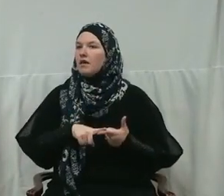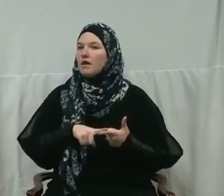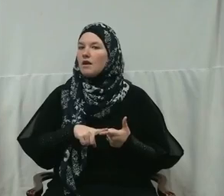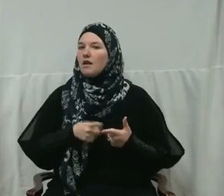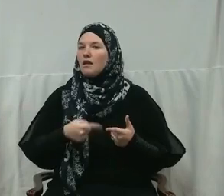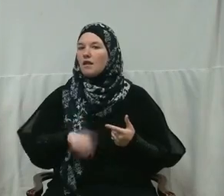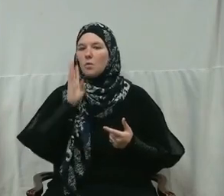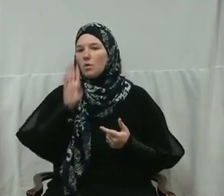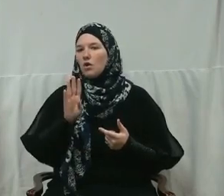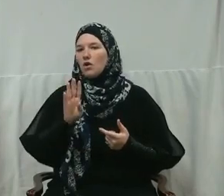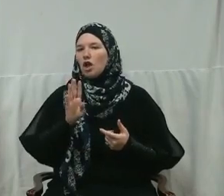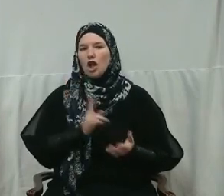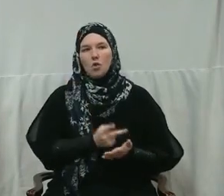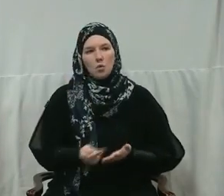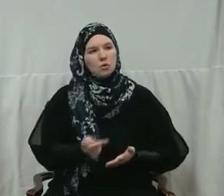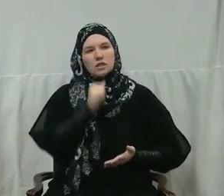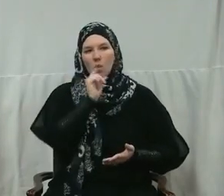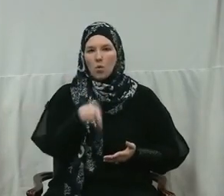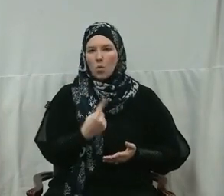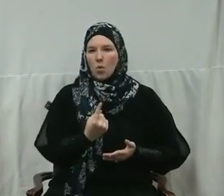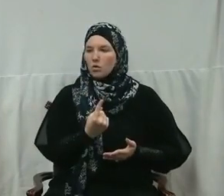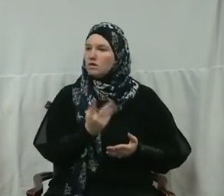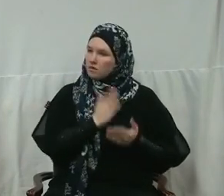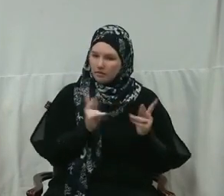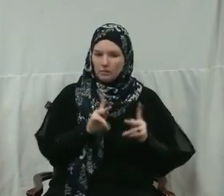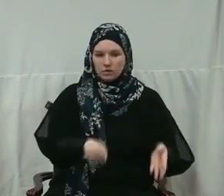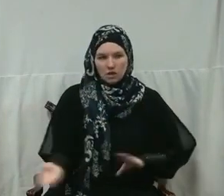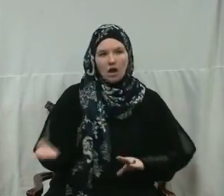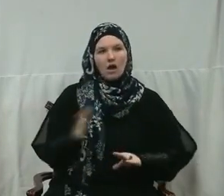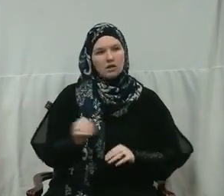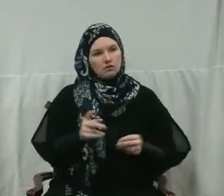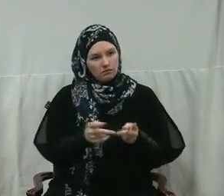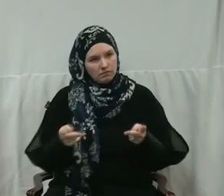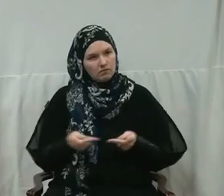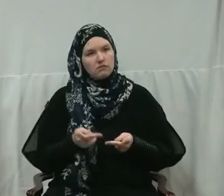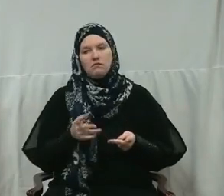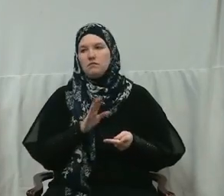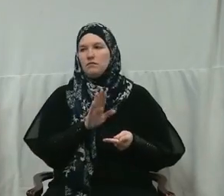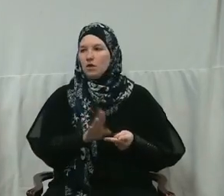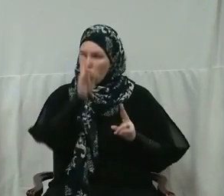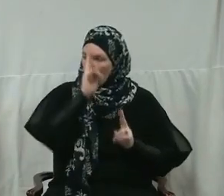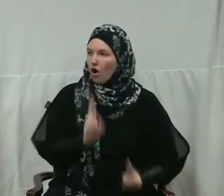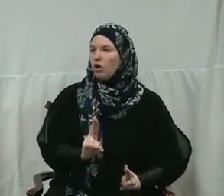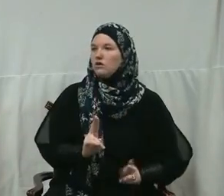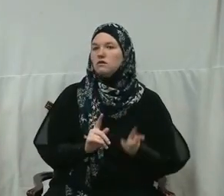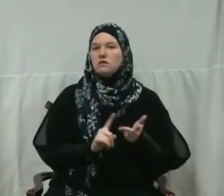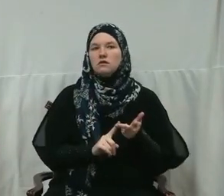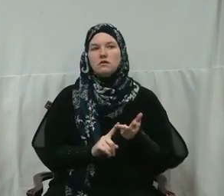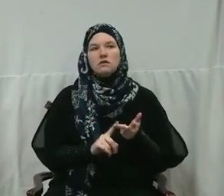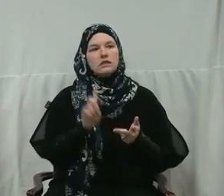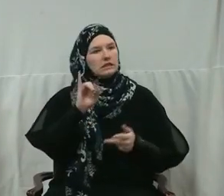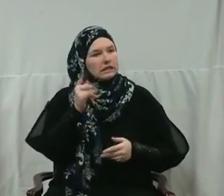end up losing not only some of their lives, some of their positions, some of their honor, some of their